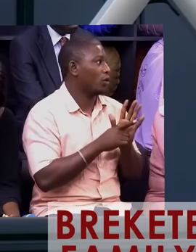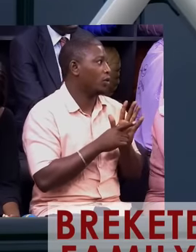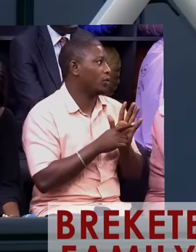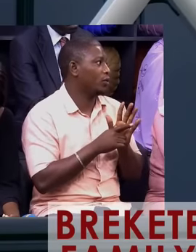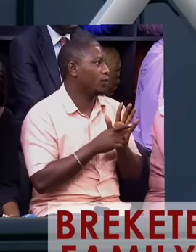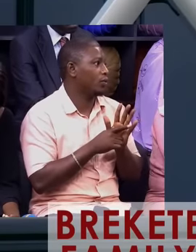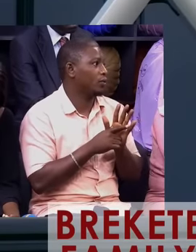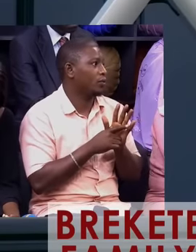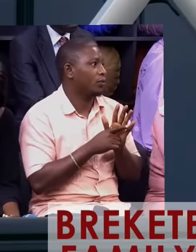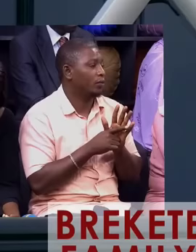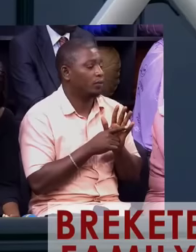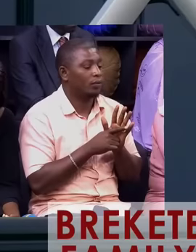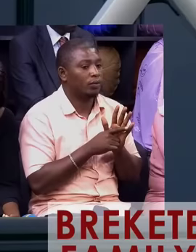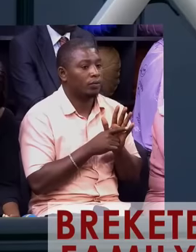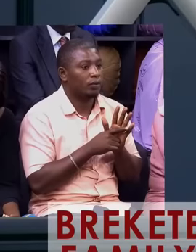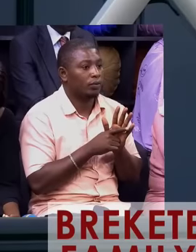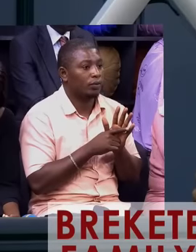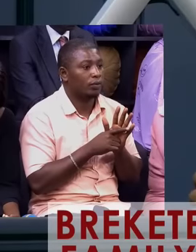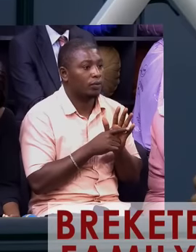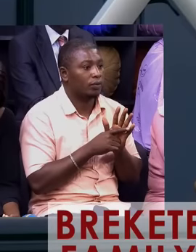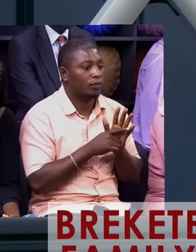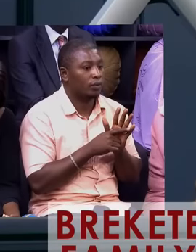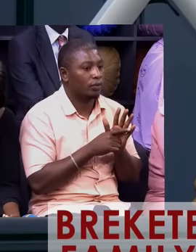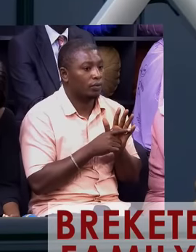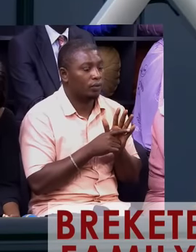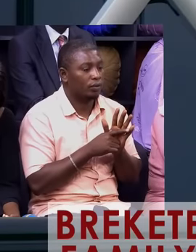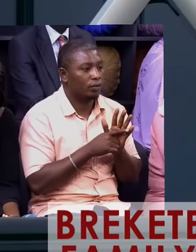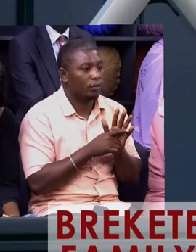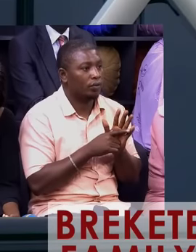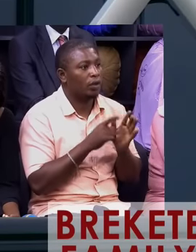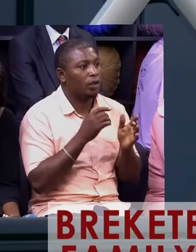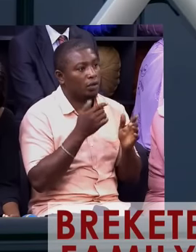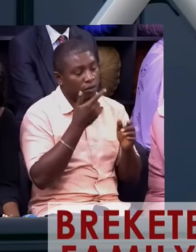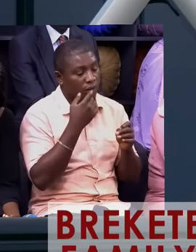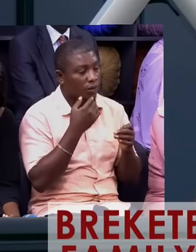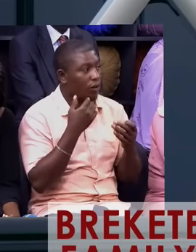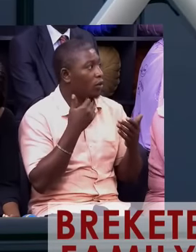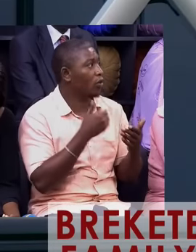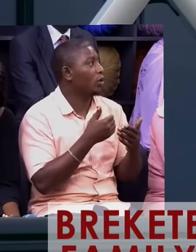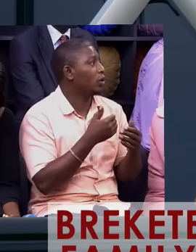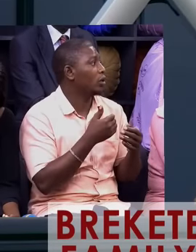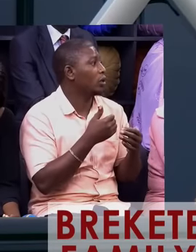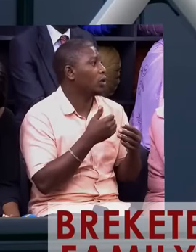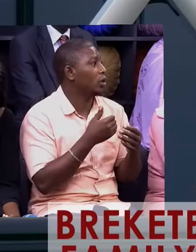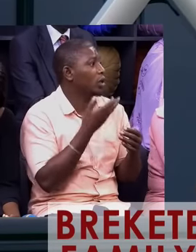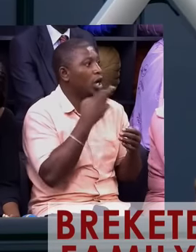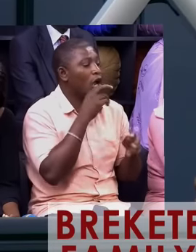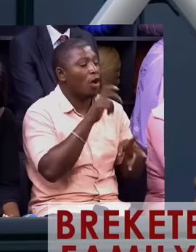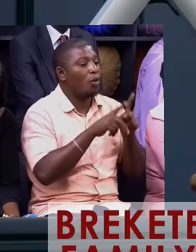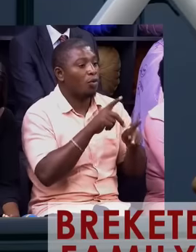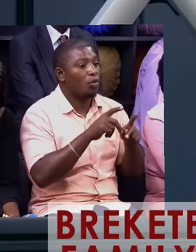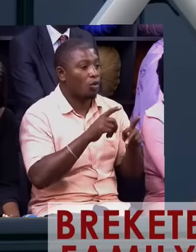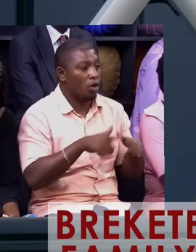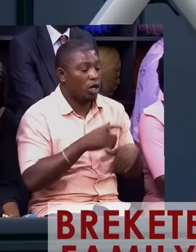express it will take you 5 hours which is still very a little bit closer I'm sure like people living in nasak it will